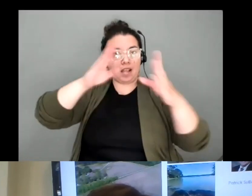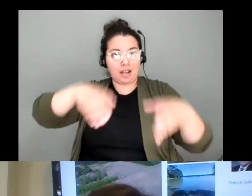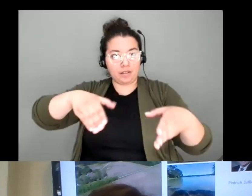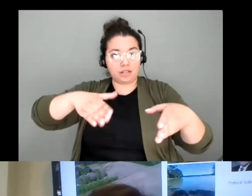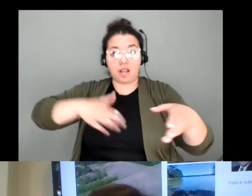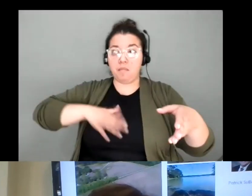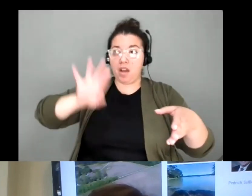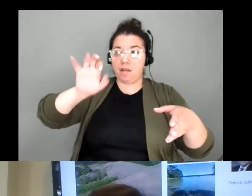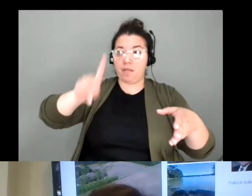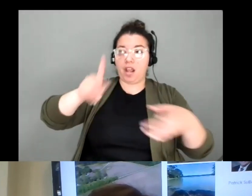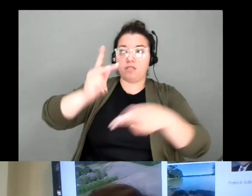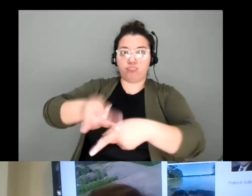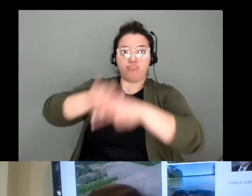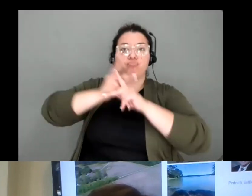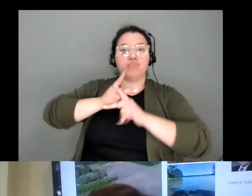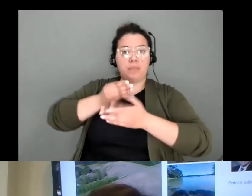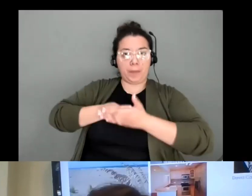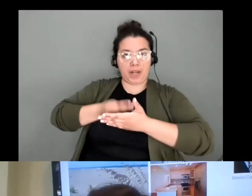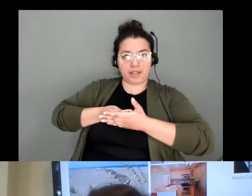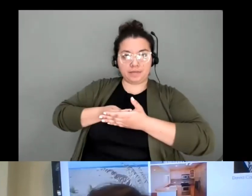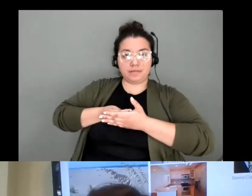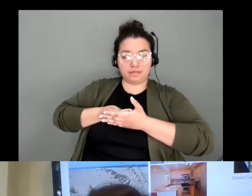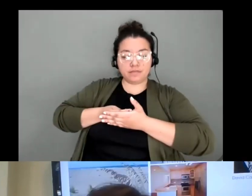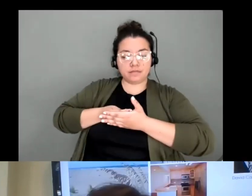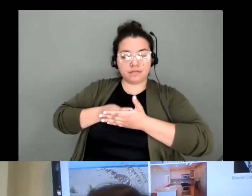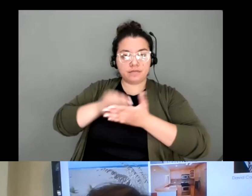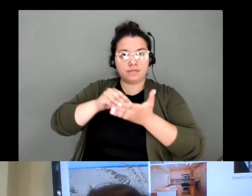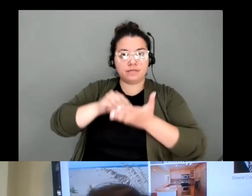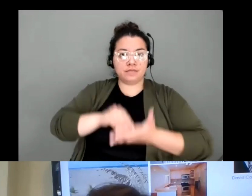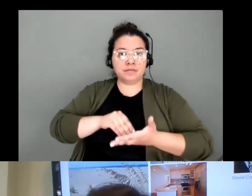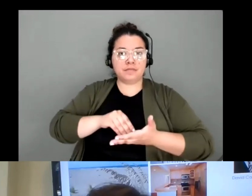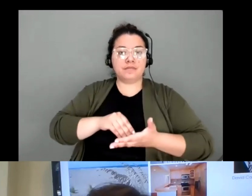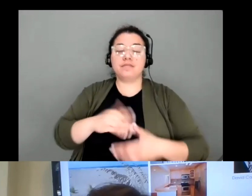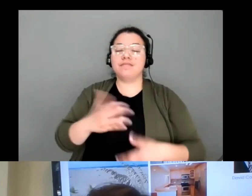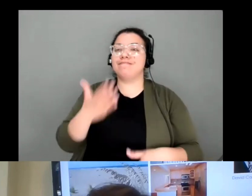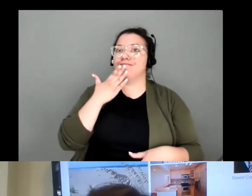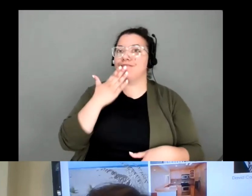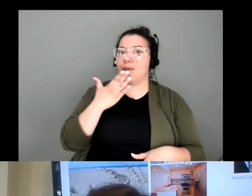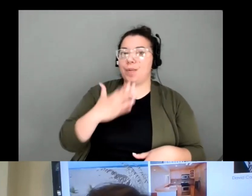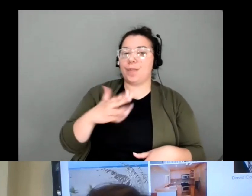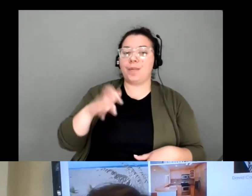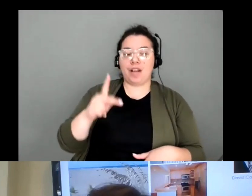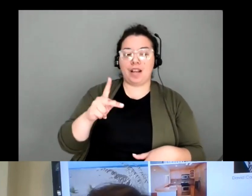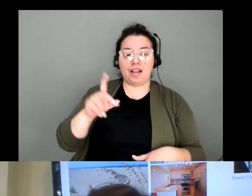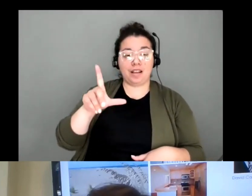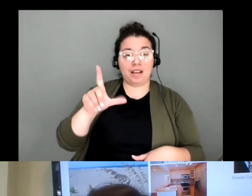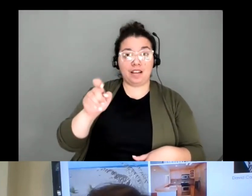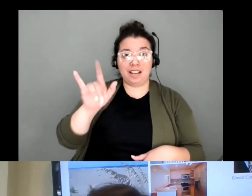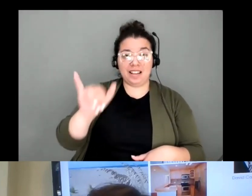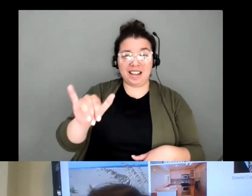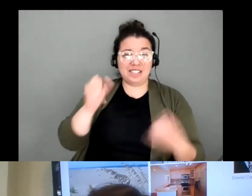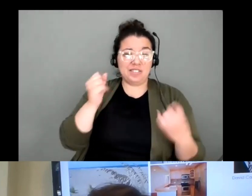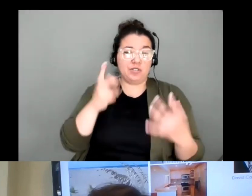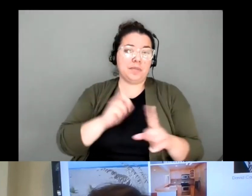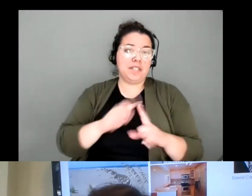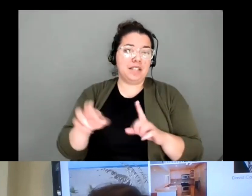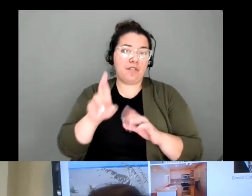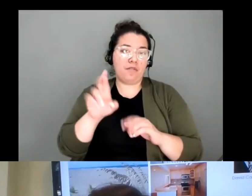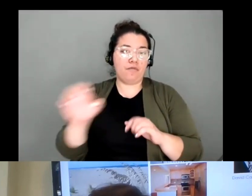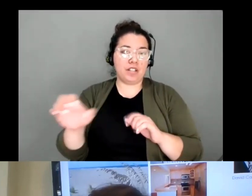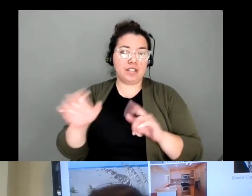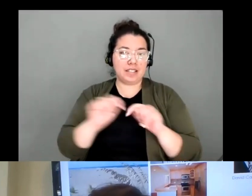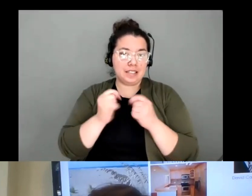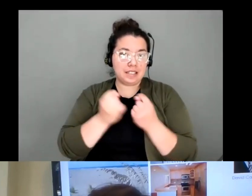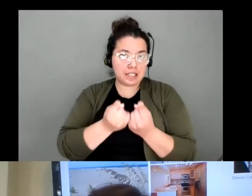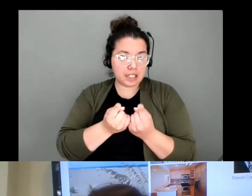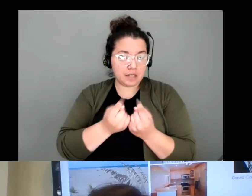money. Thank you very much for that. And Lety, there's so many real estate teams. You see them in the news, in the newspaper, online. There's